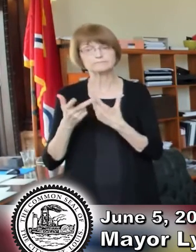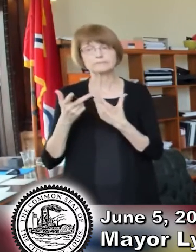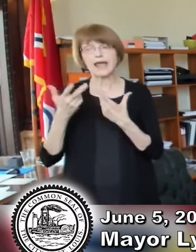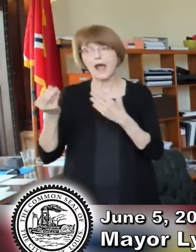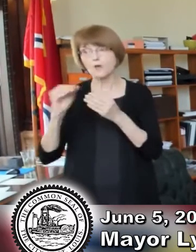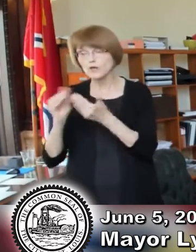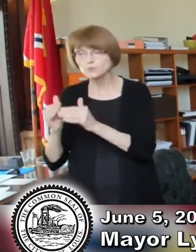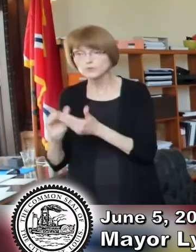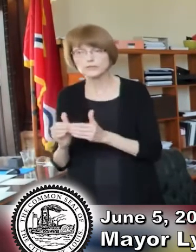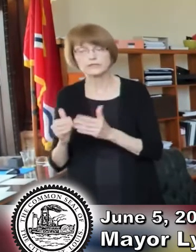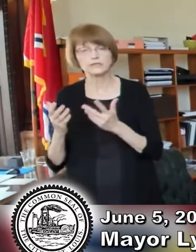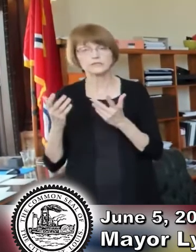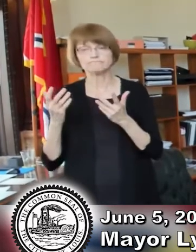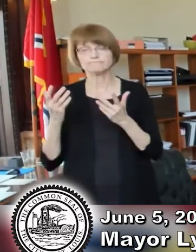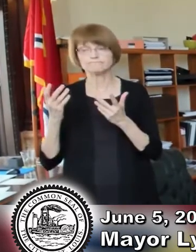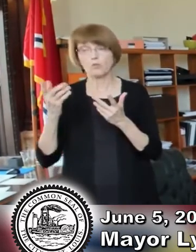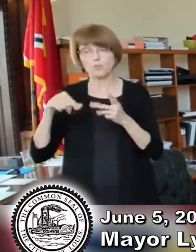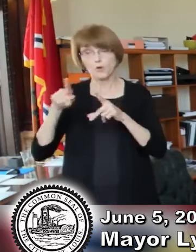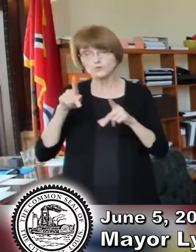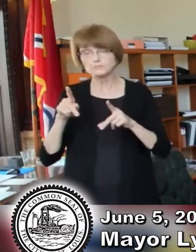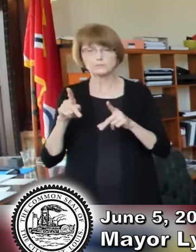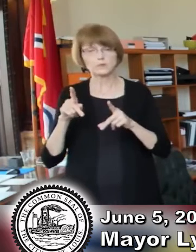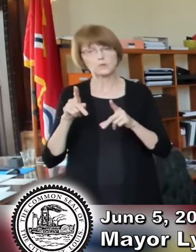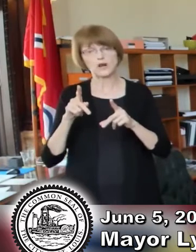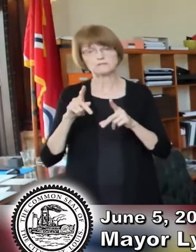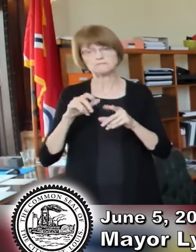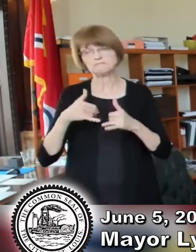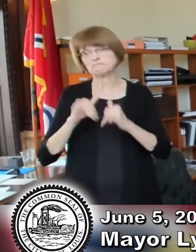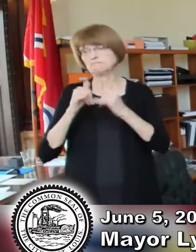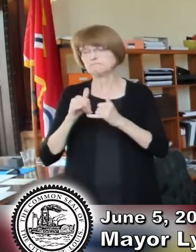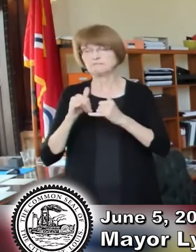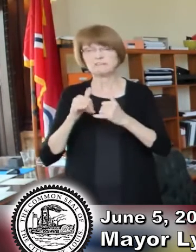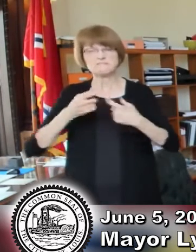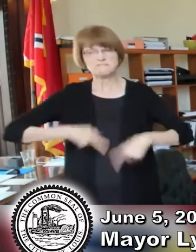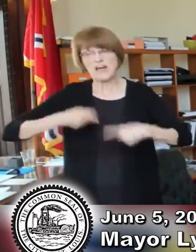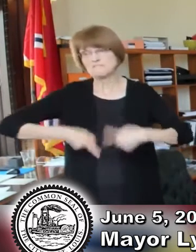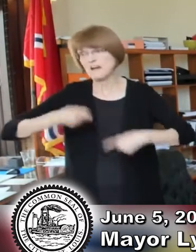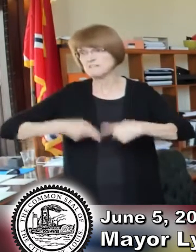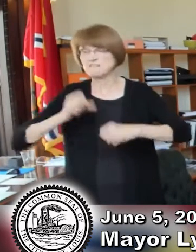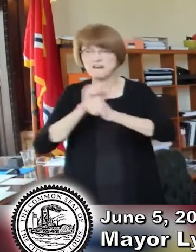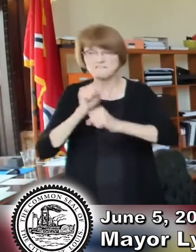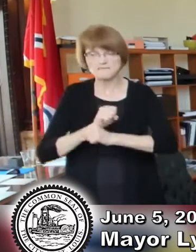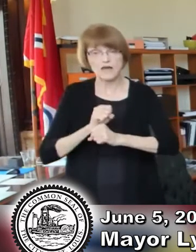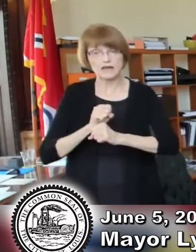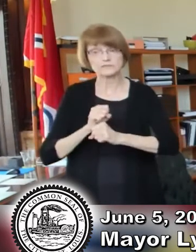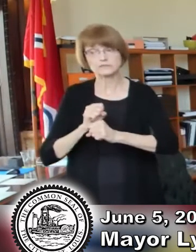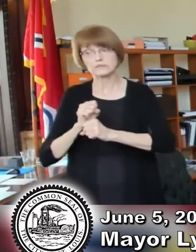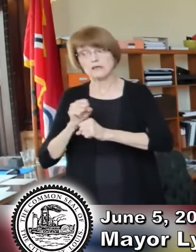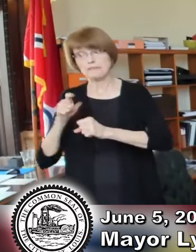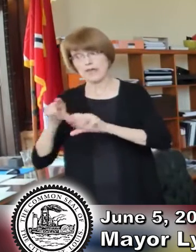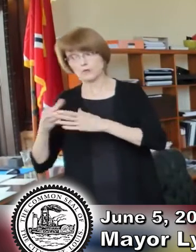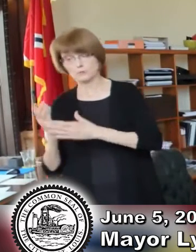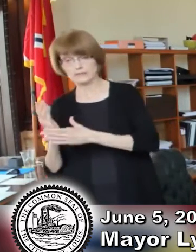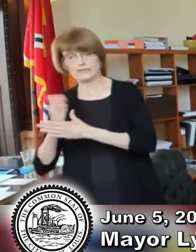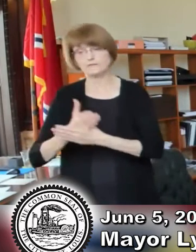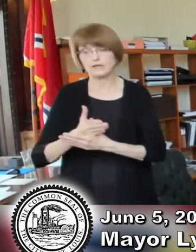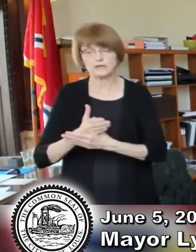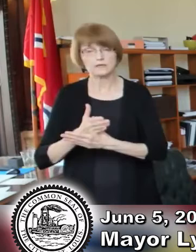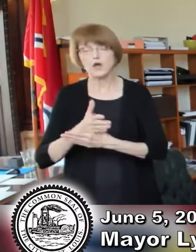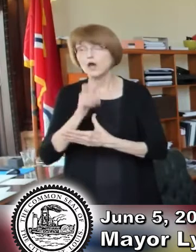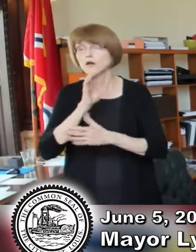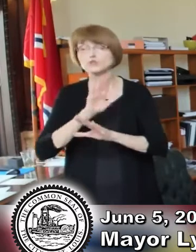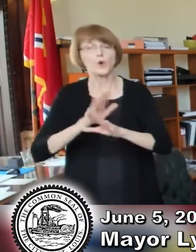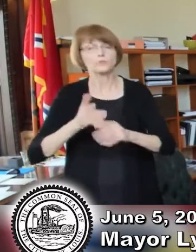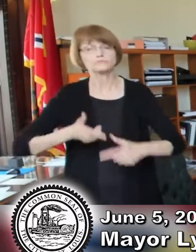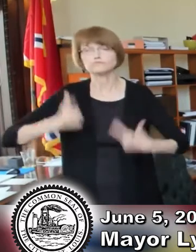with people that are having beefs with one another, fights with one another, so try to intervene and not have them settle it